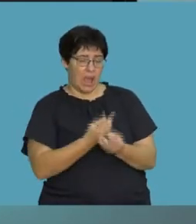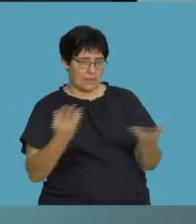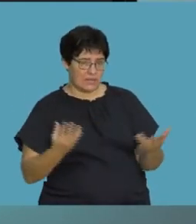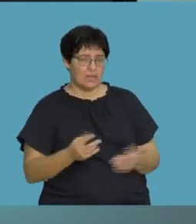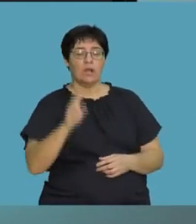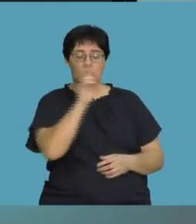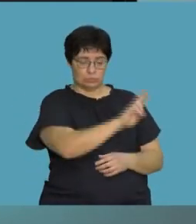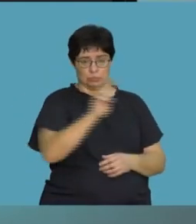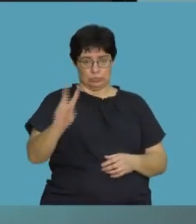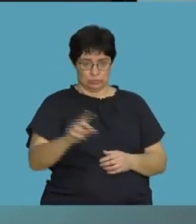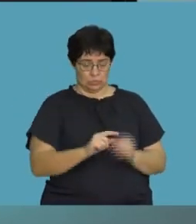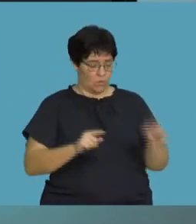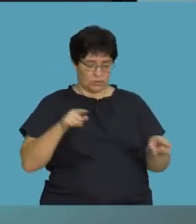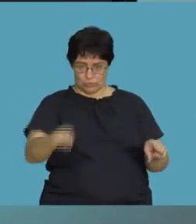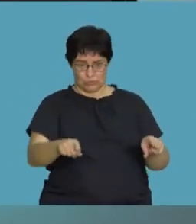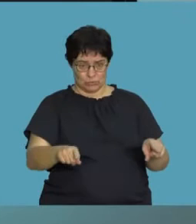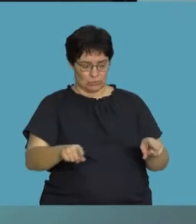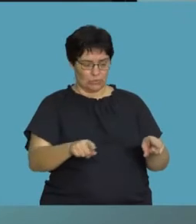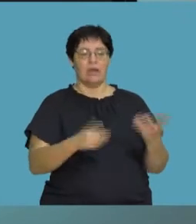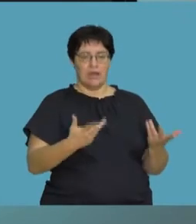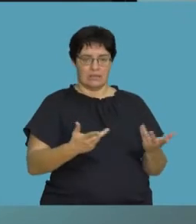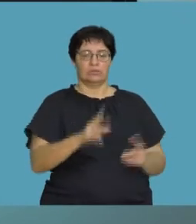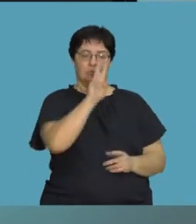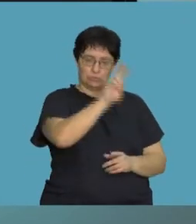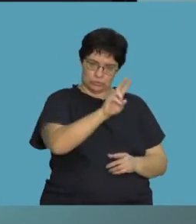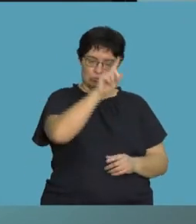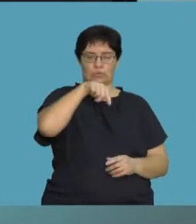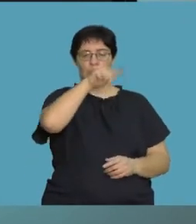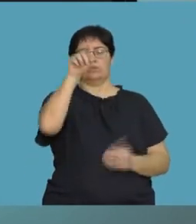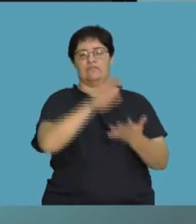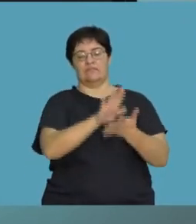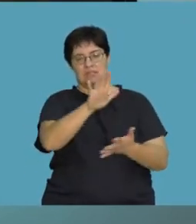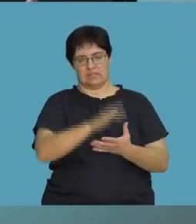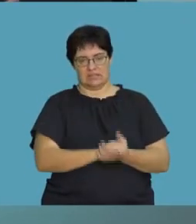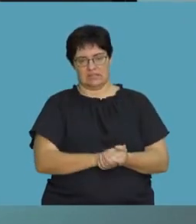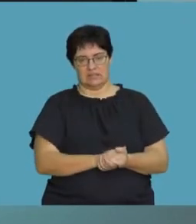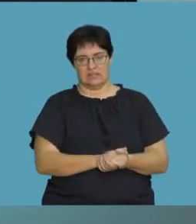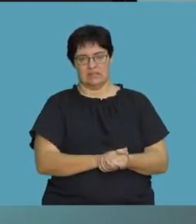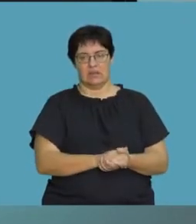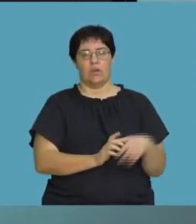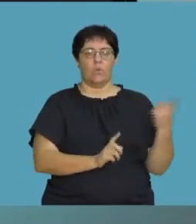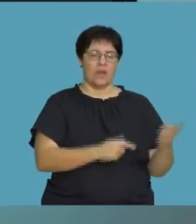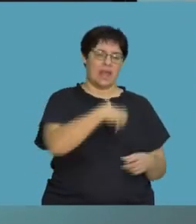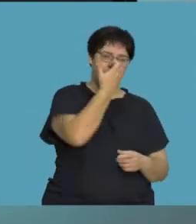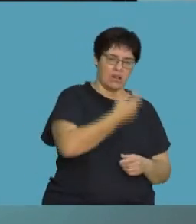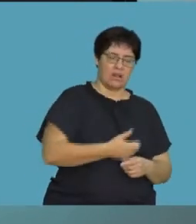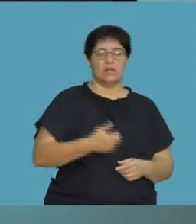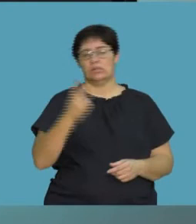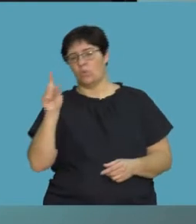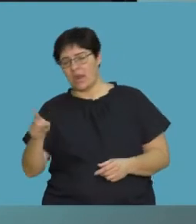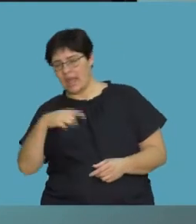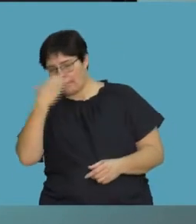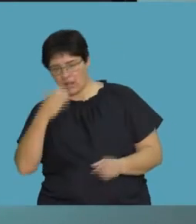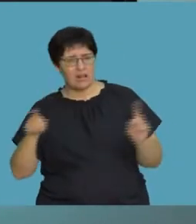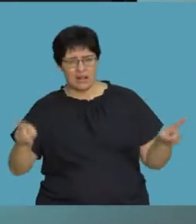of 15 will I have? 2. You see, therefore it becomes 2 root of 15. So it's the same as 1 apple plus 1